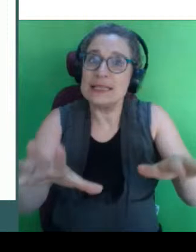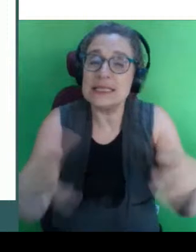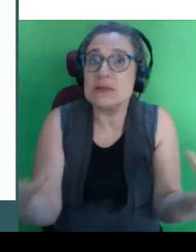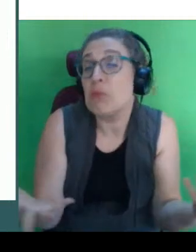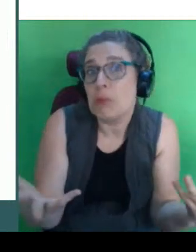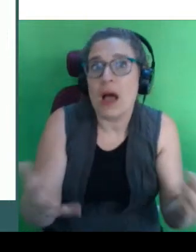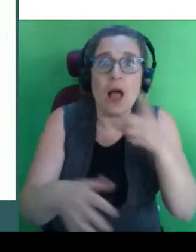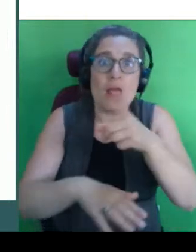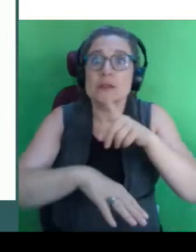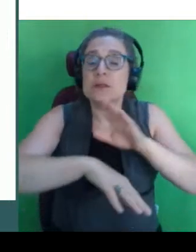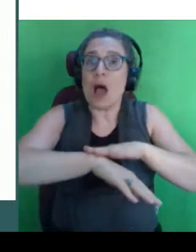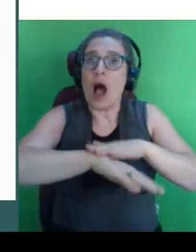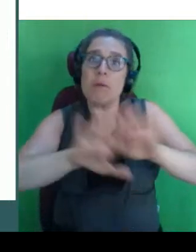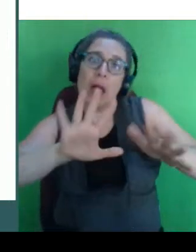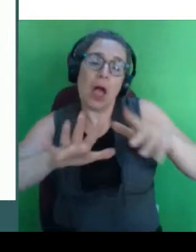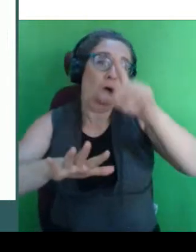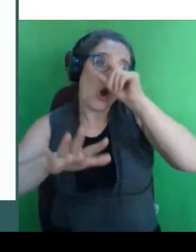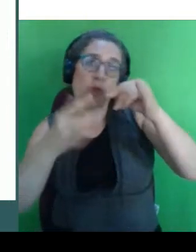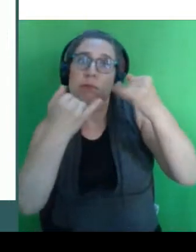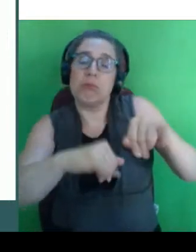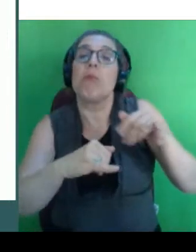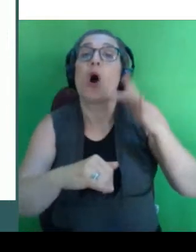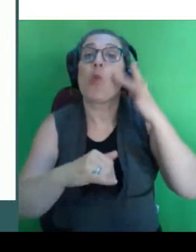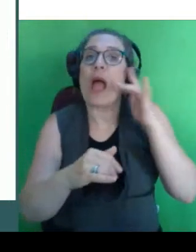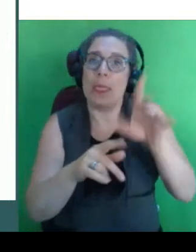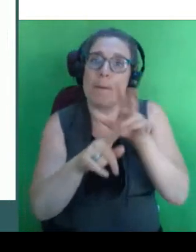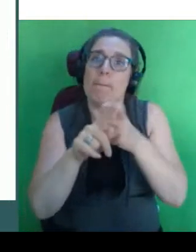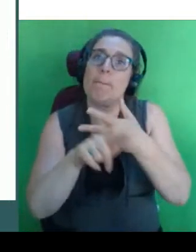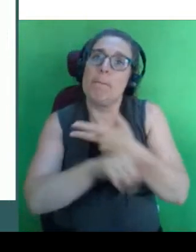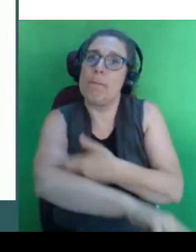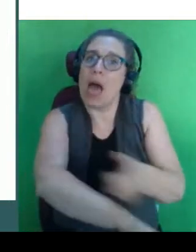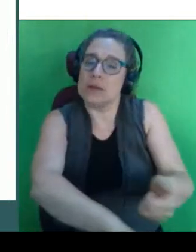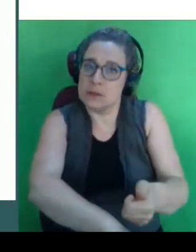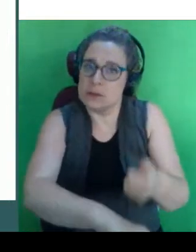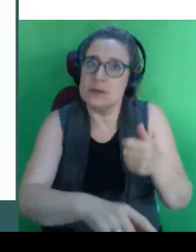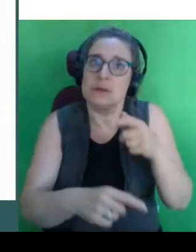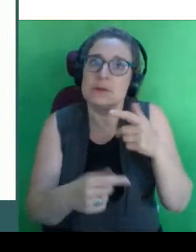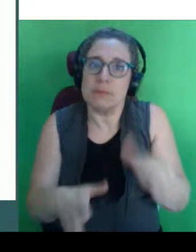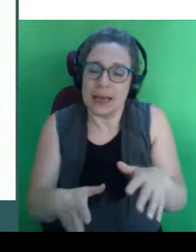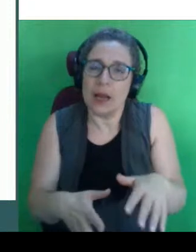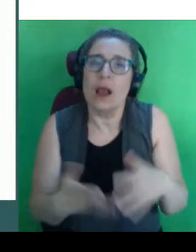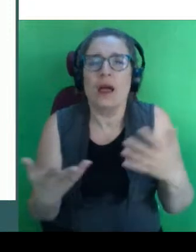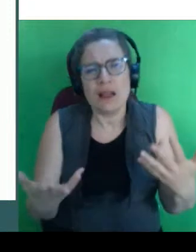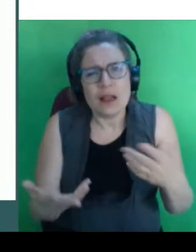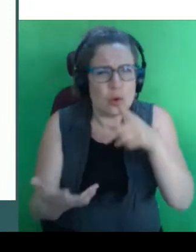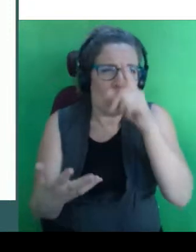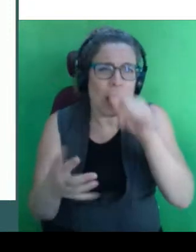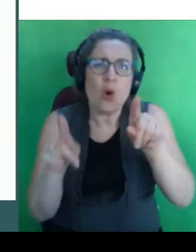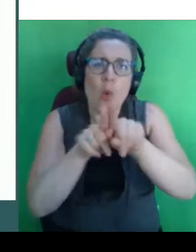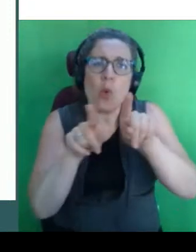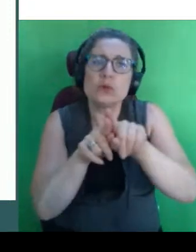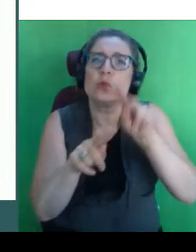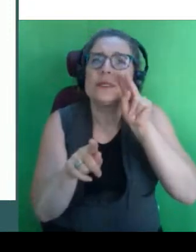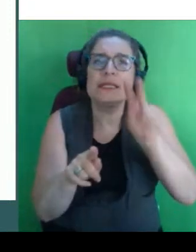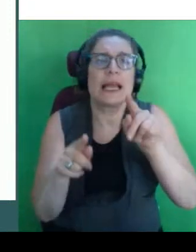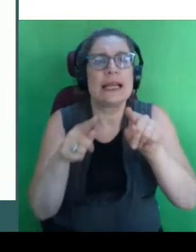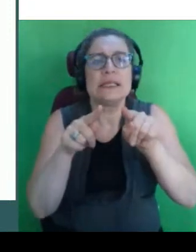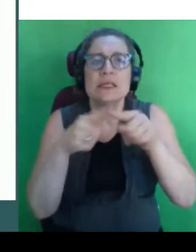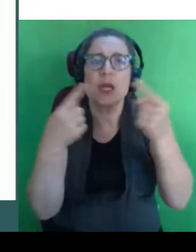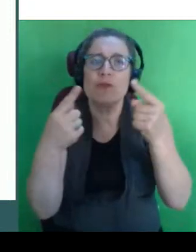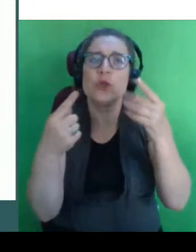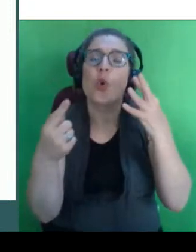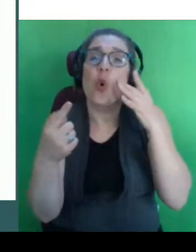terms of when the blood samples were taken. And you do see some differences whereby venom